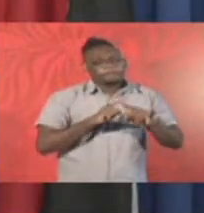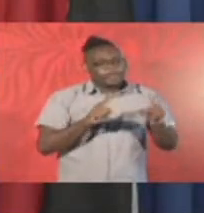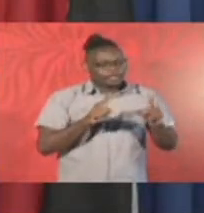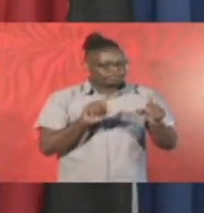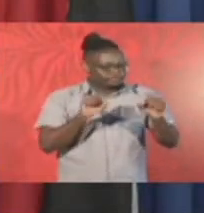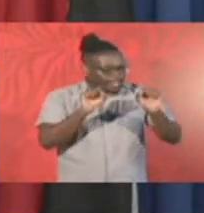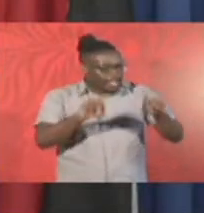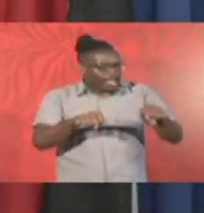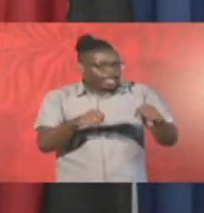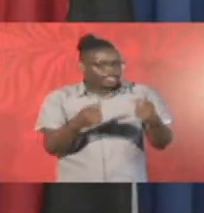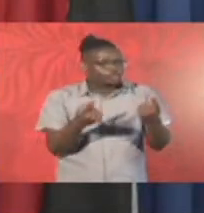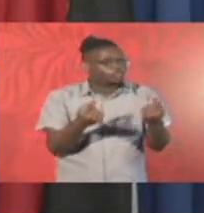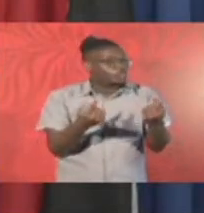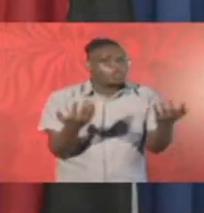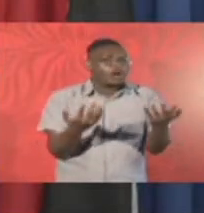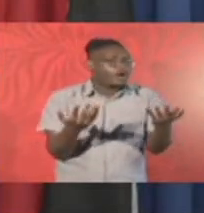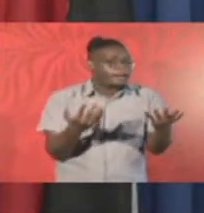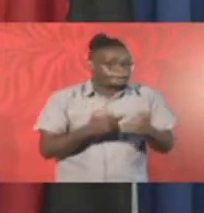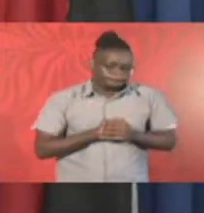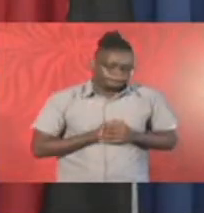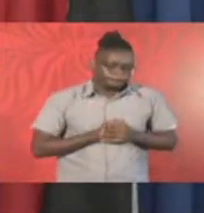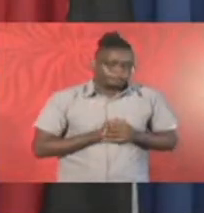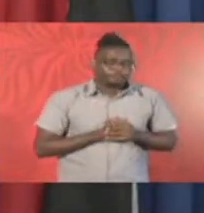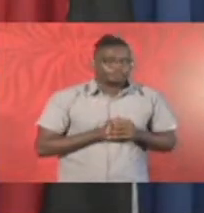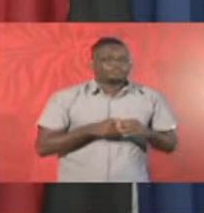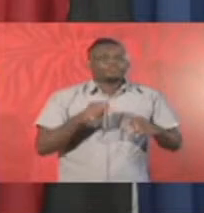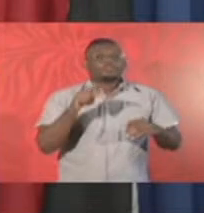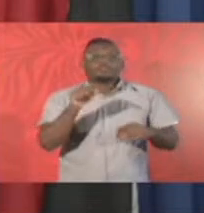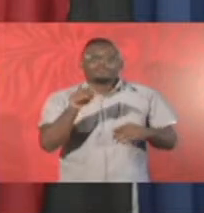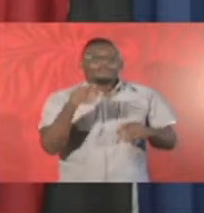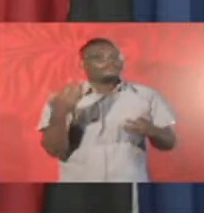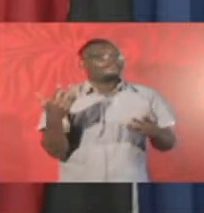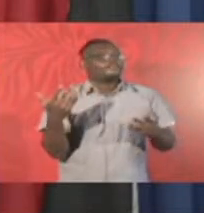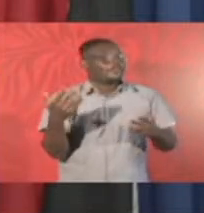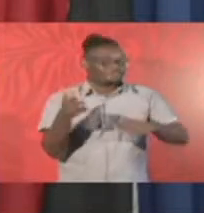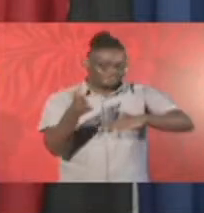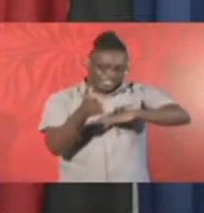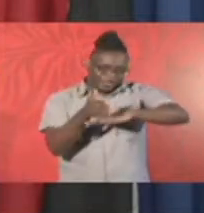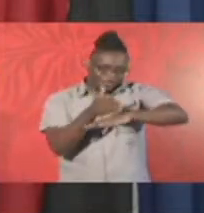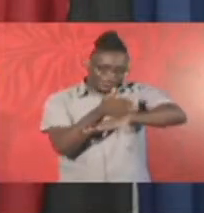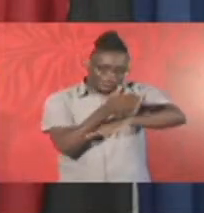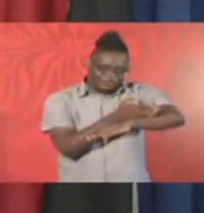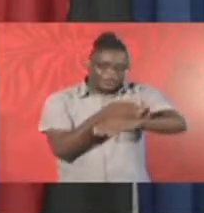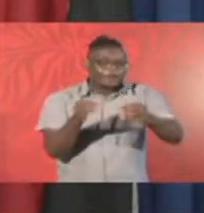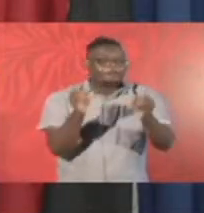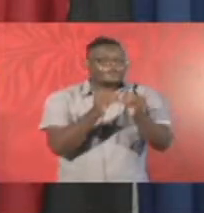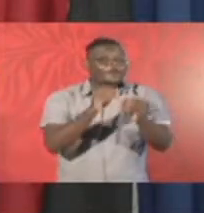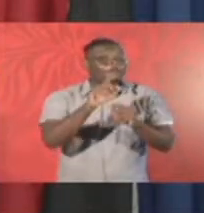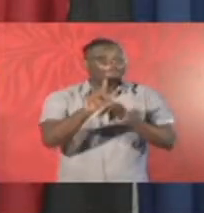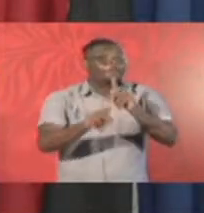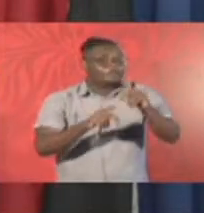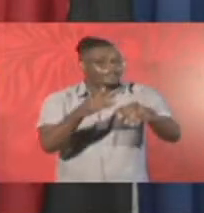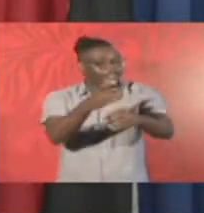it by improving the level of vaccination of the country.